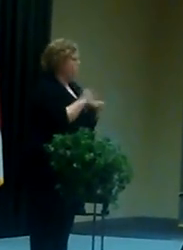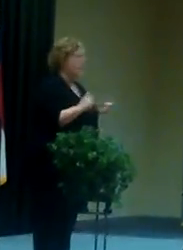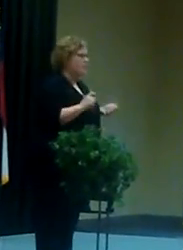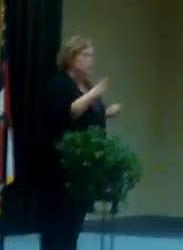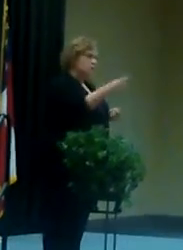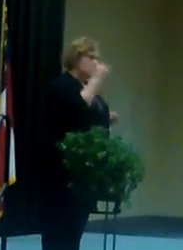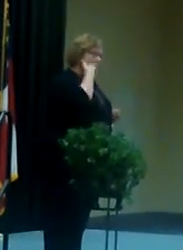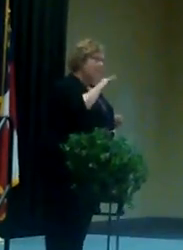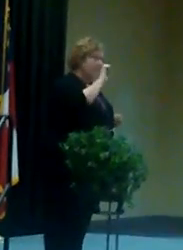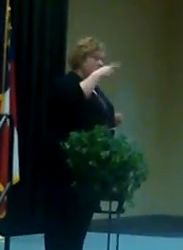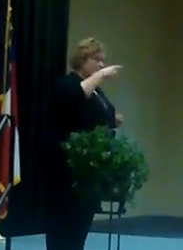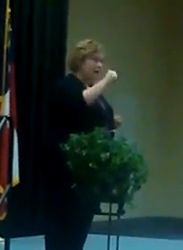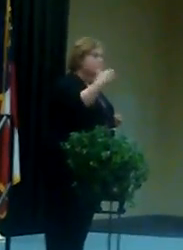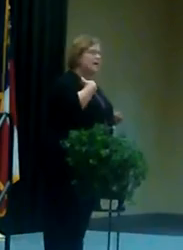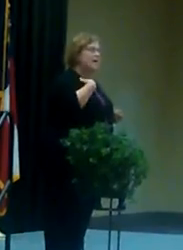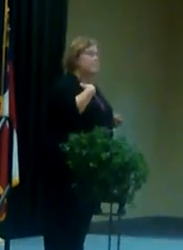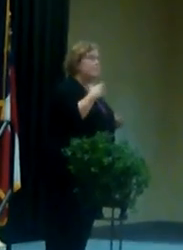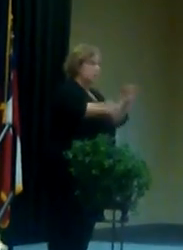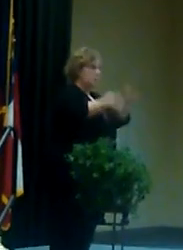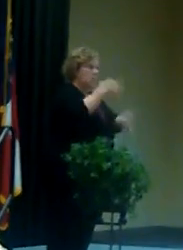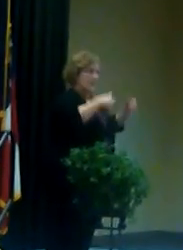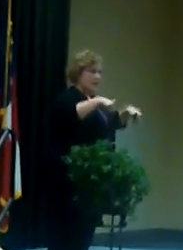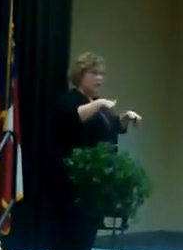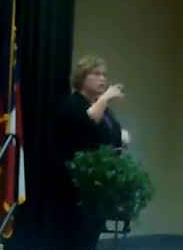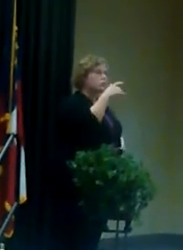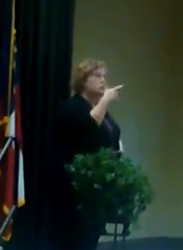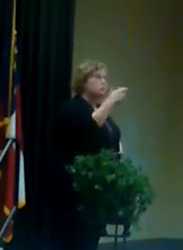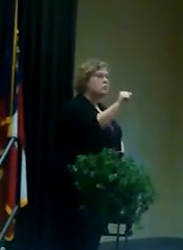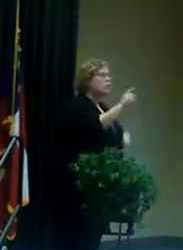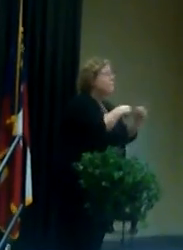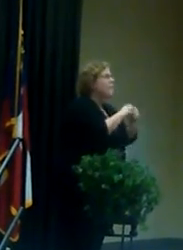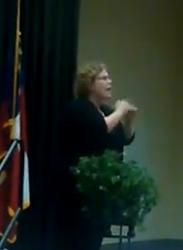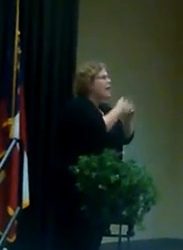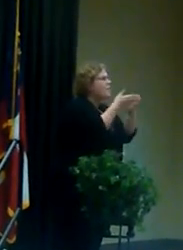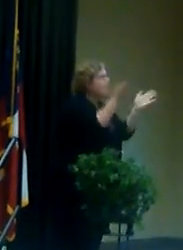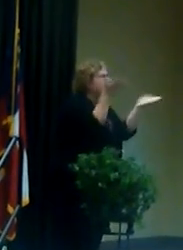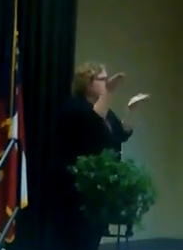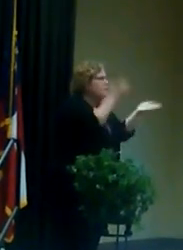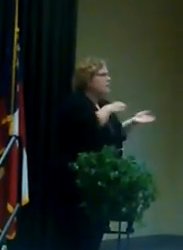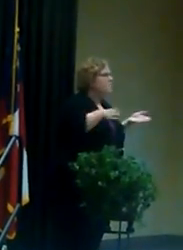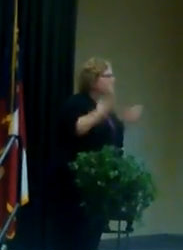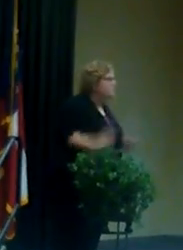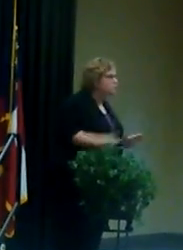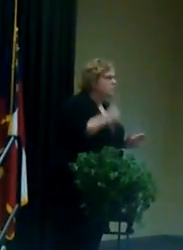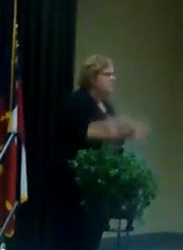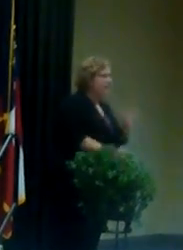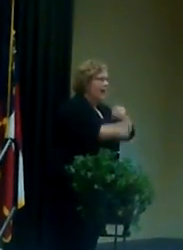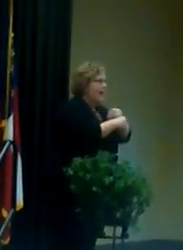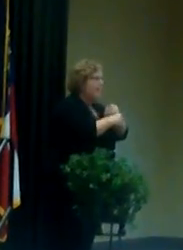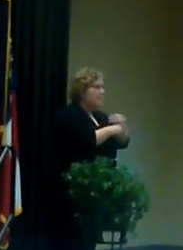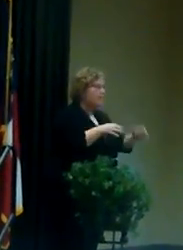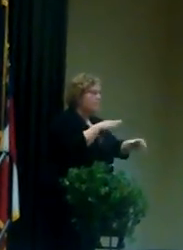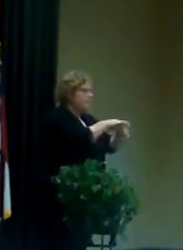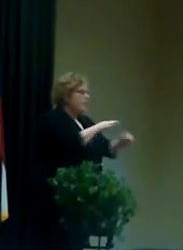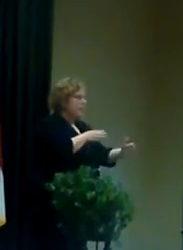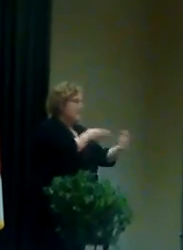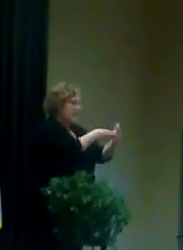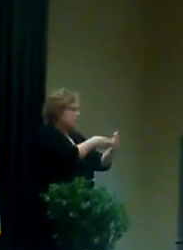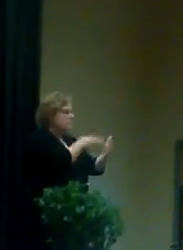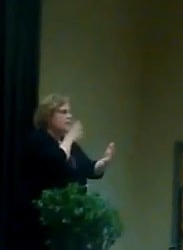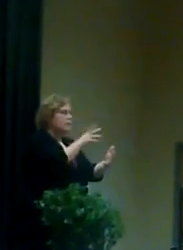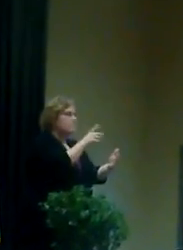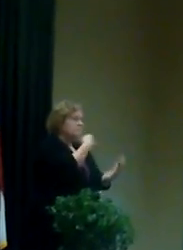EPA was having hearings right here in Georgia, and all 5 of our public service commissioners adamantly voted against and voiced their